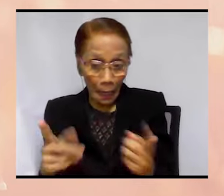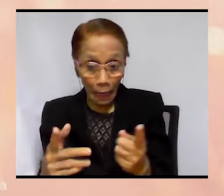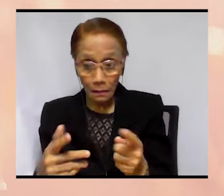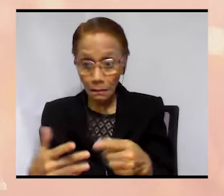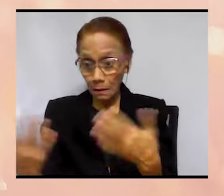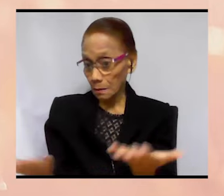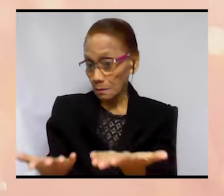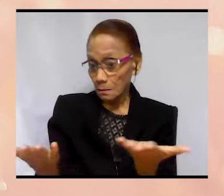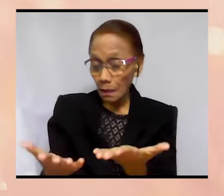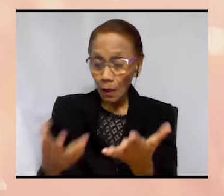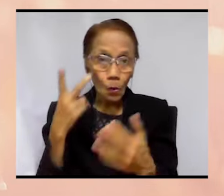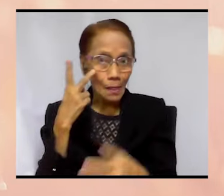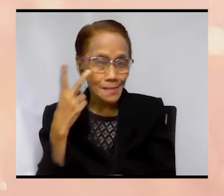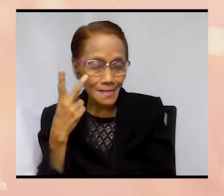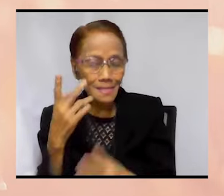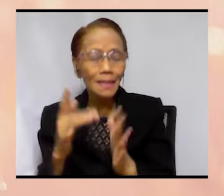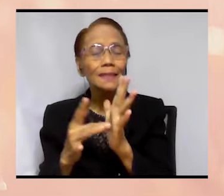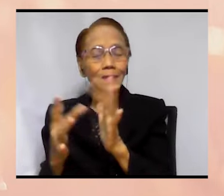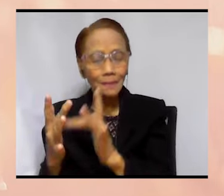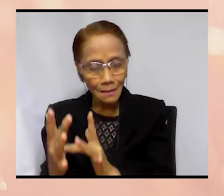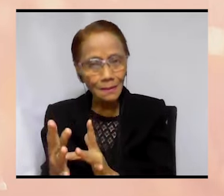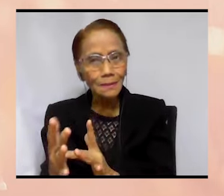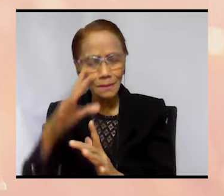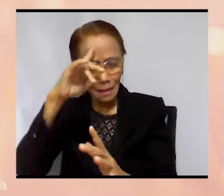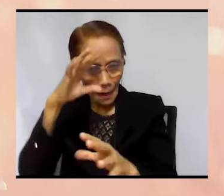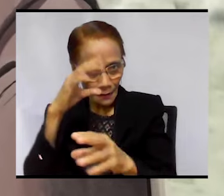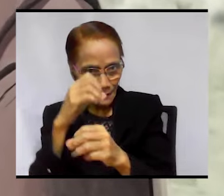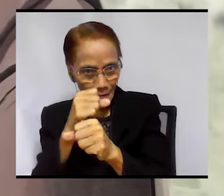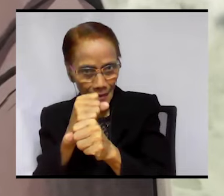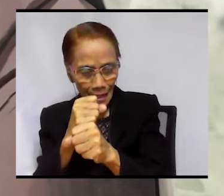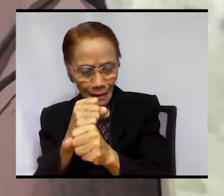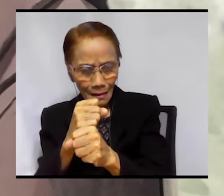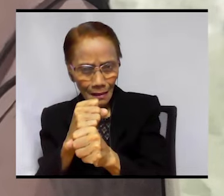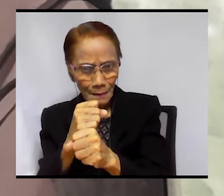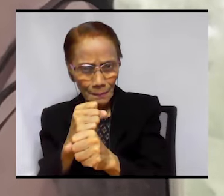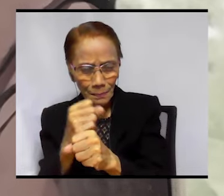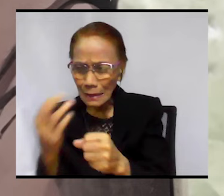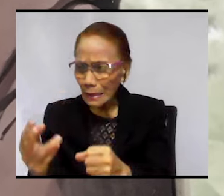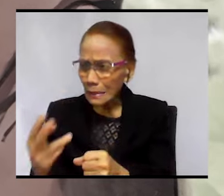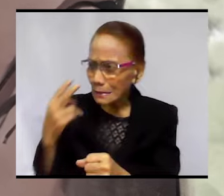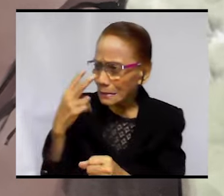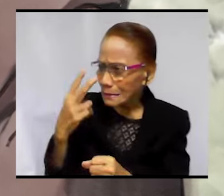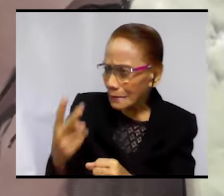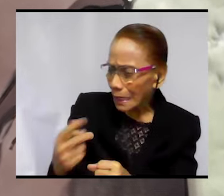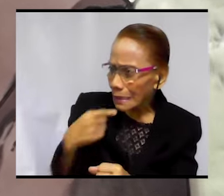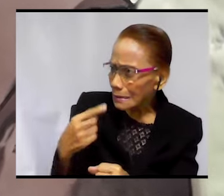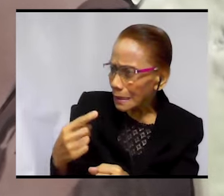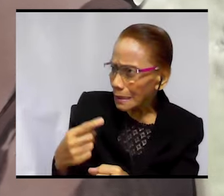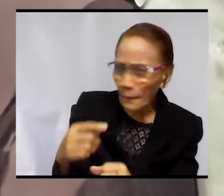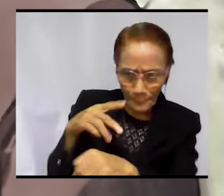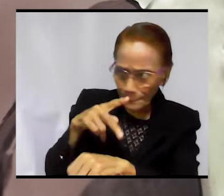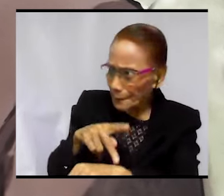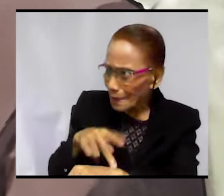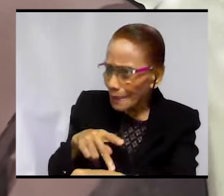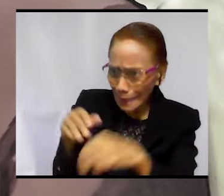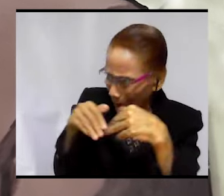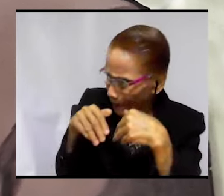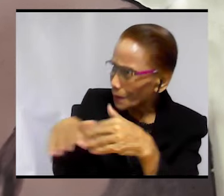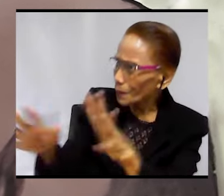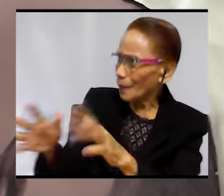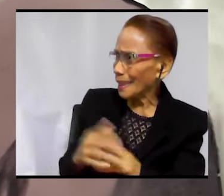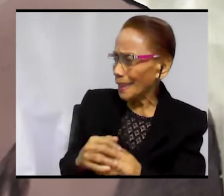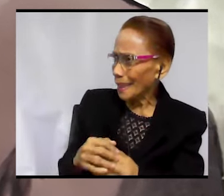here we see Jesus' faith. He says, Peter, get behind me.